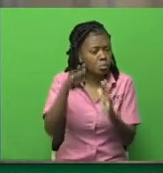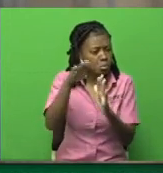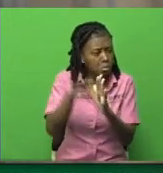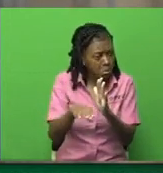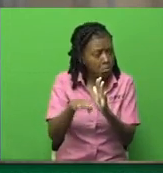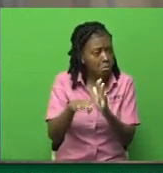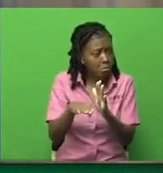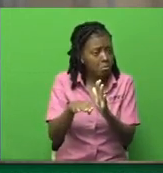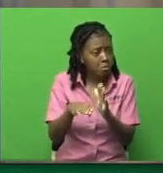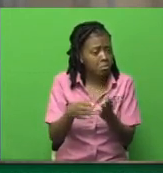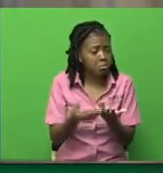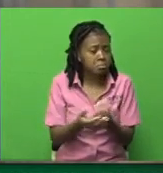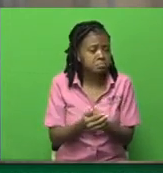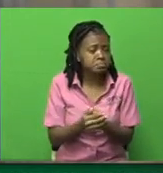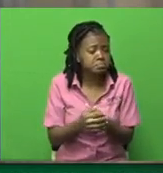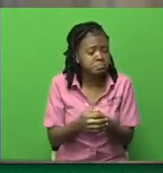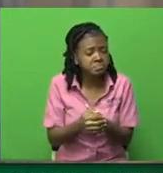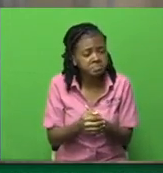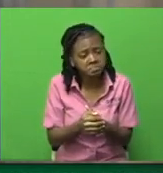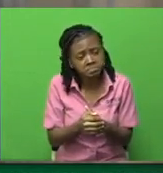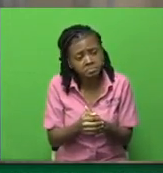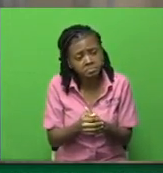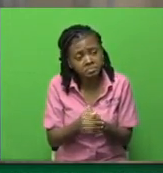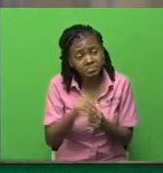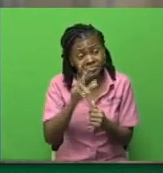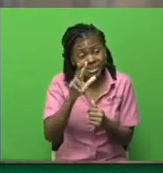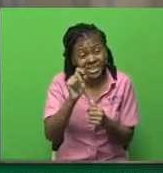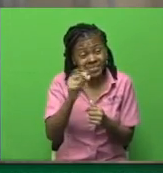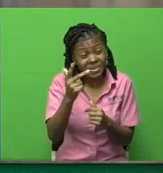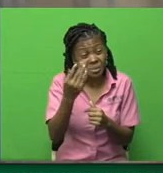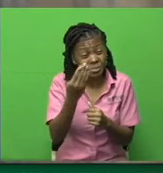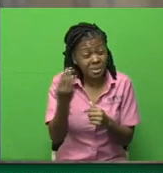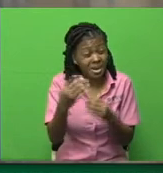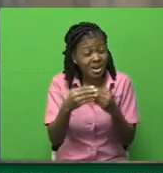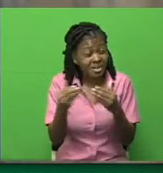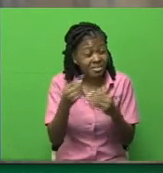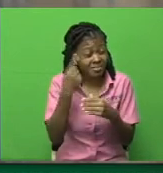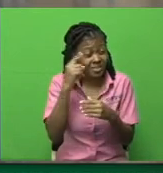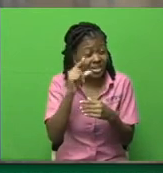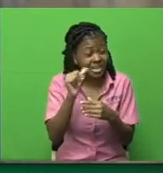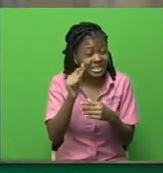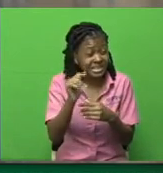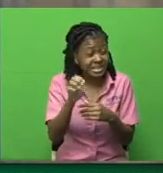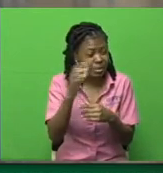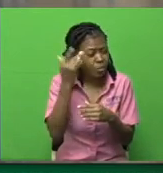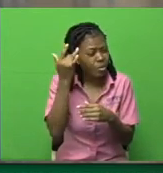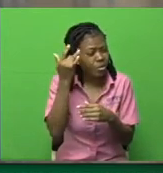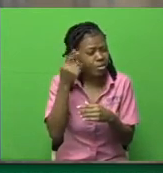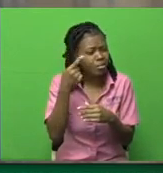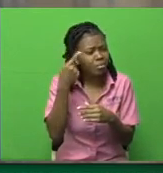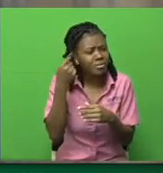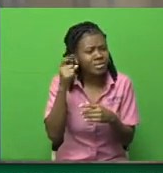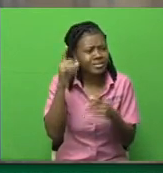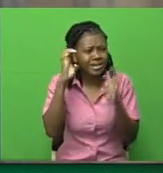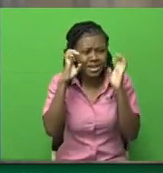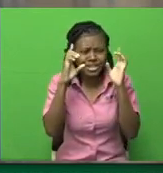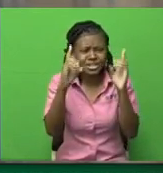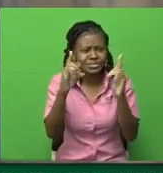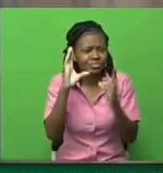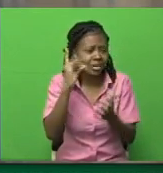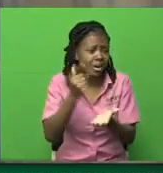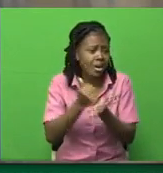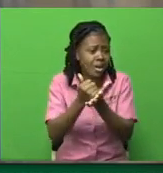we spent 3.3 billion dollars on gate you know why because we believe education is the passport or the